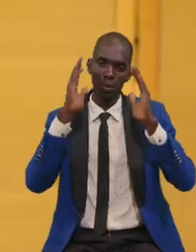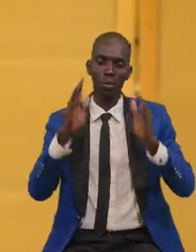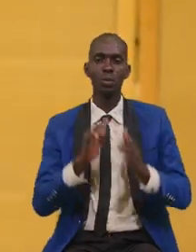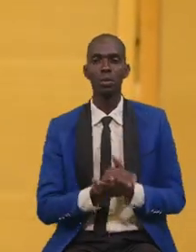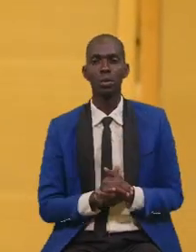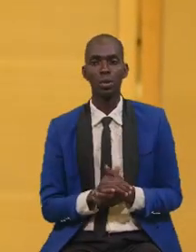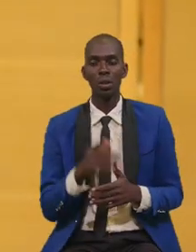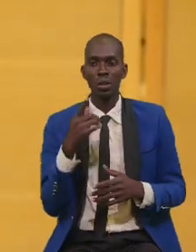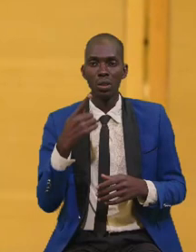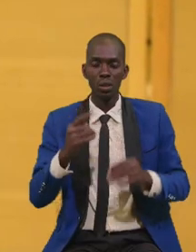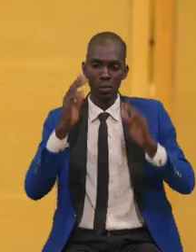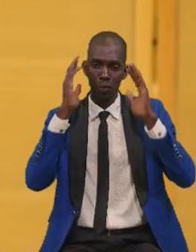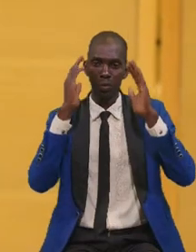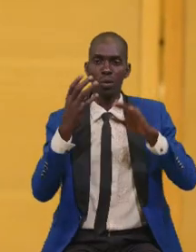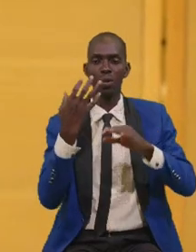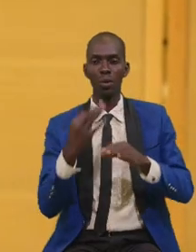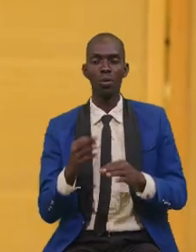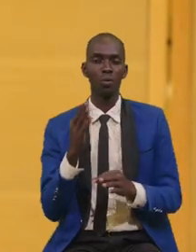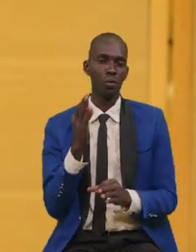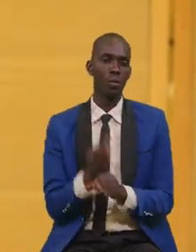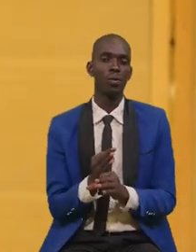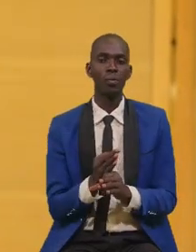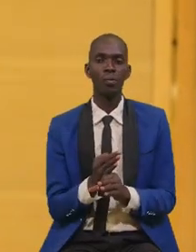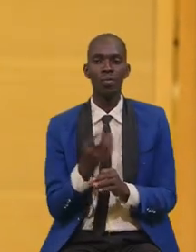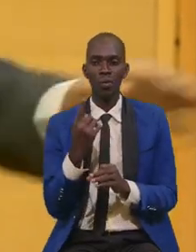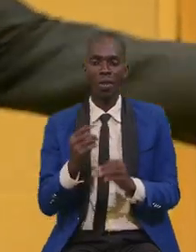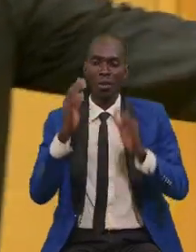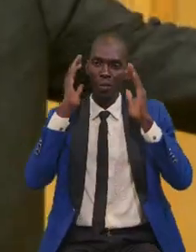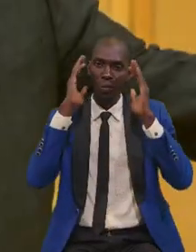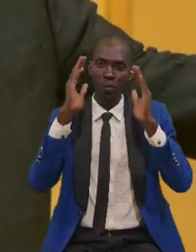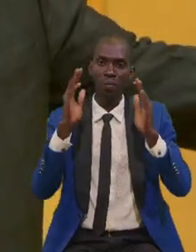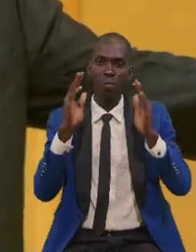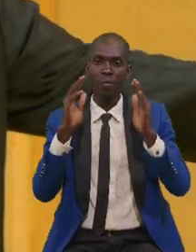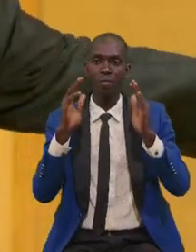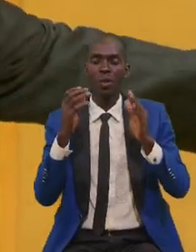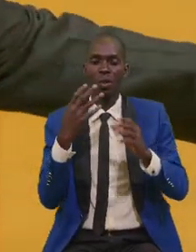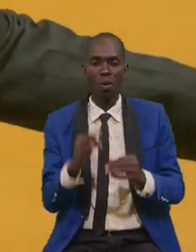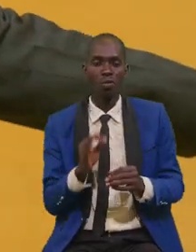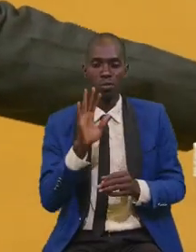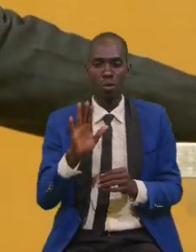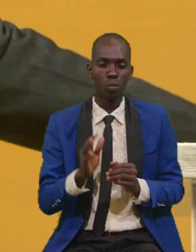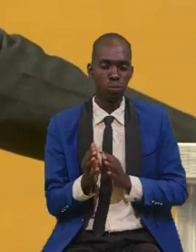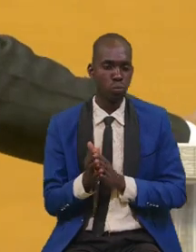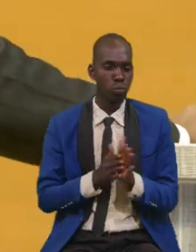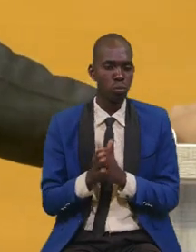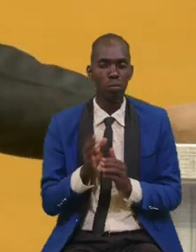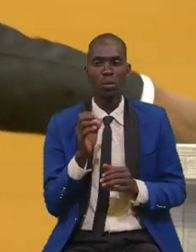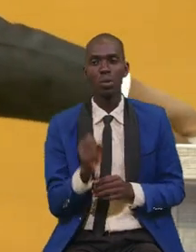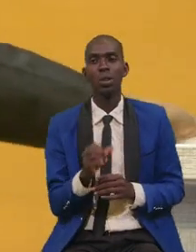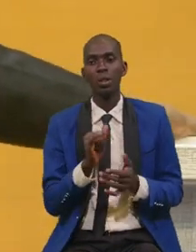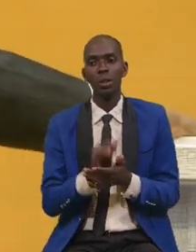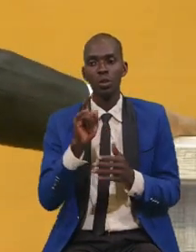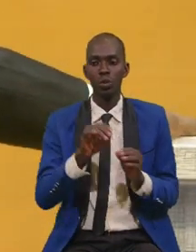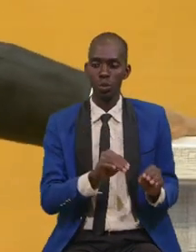faith, the focus of passion, that you center everything you've got